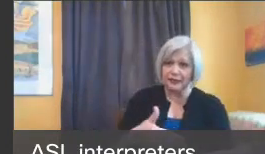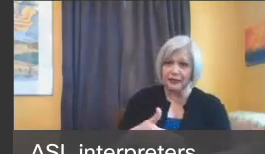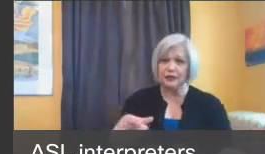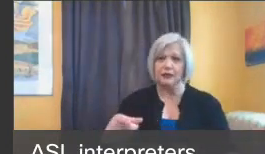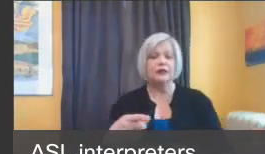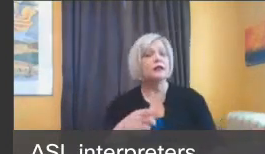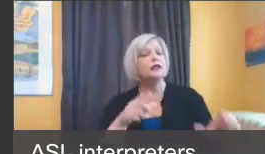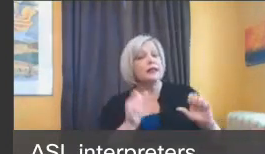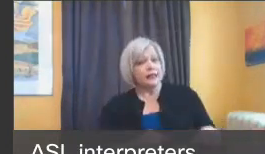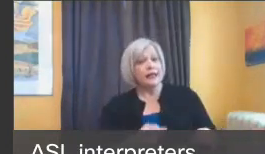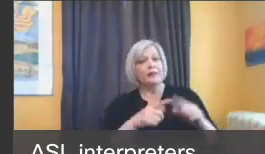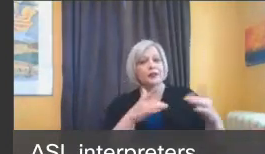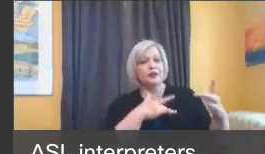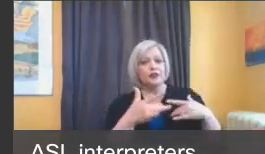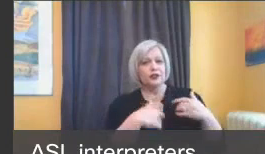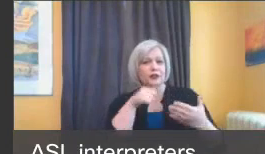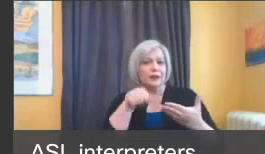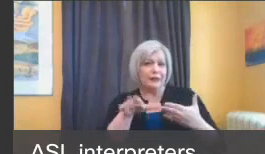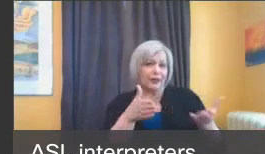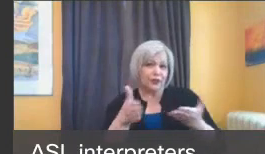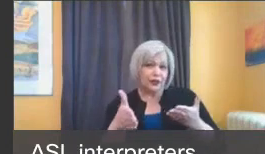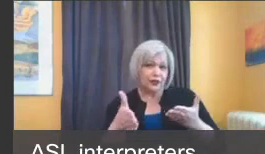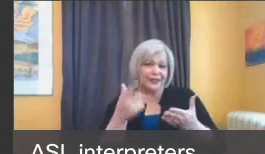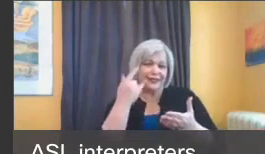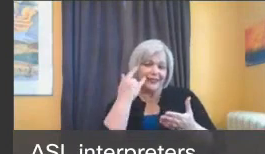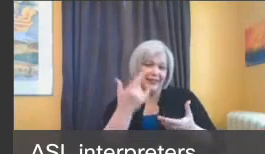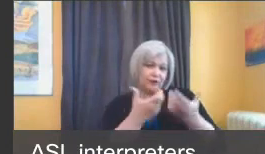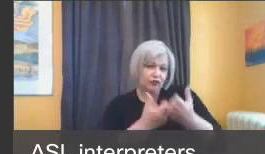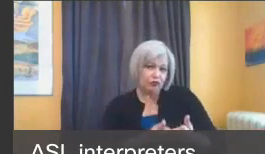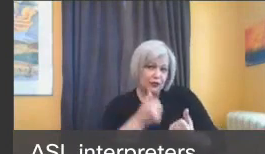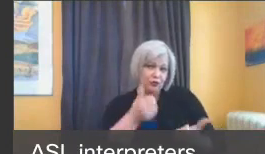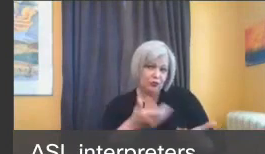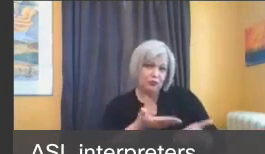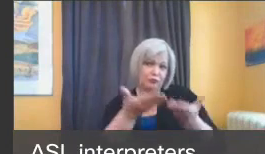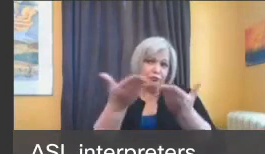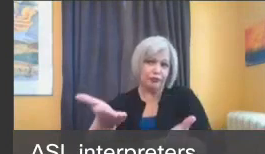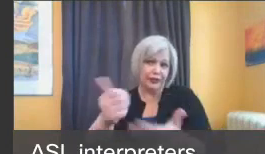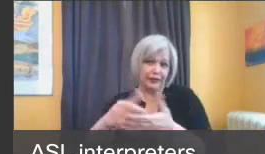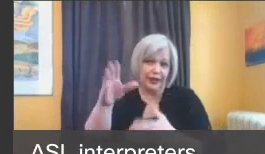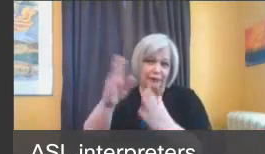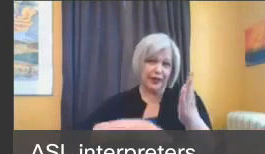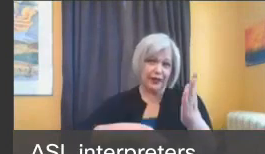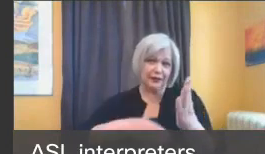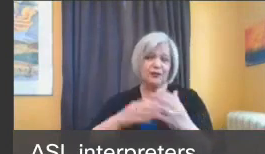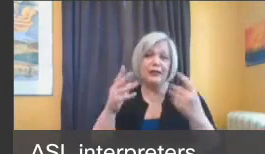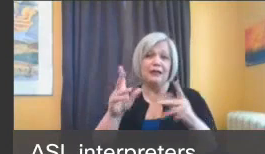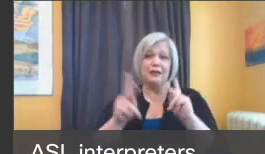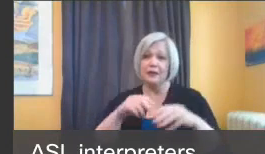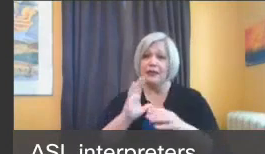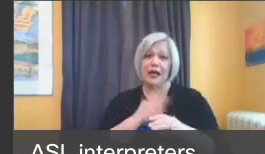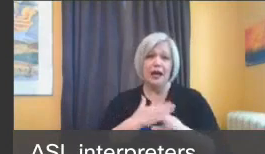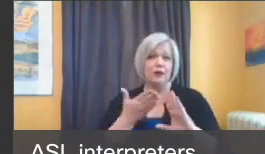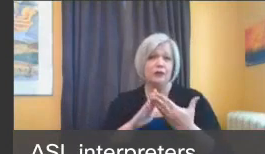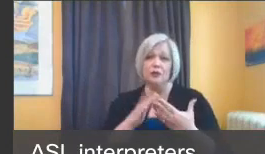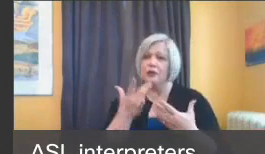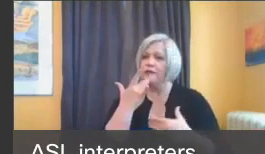well in terms of the mail service and the reliability of our mail service. So a lot of people in our community prefer to use